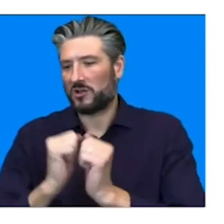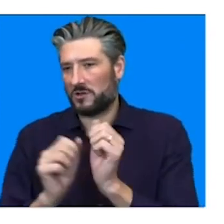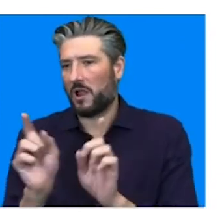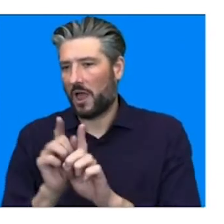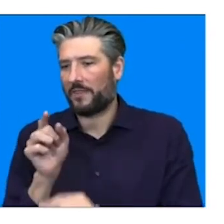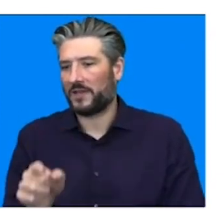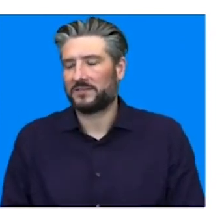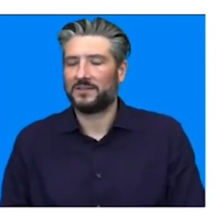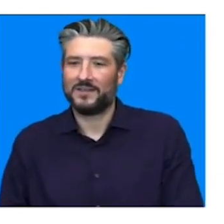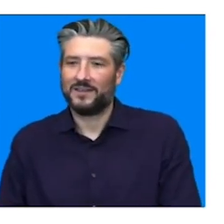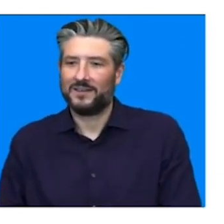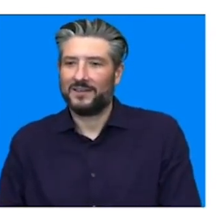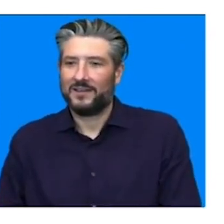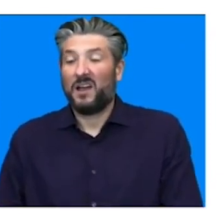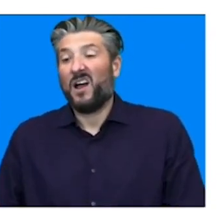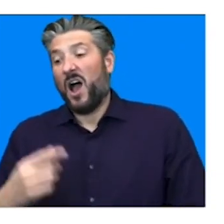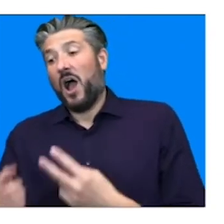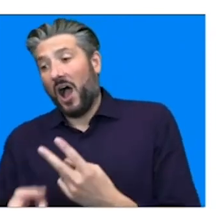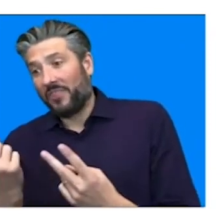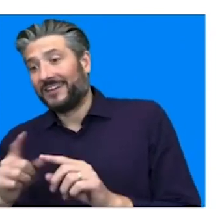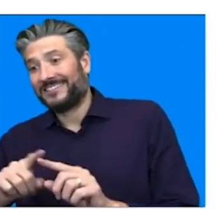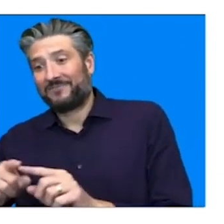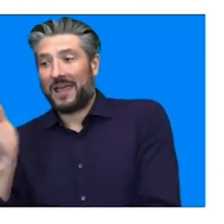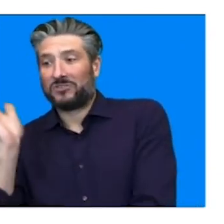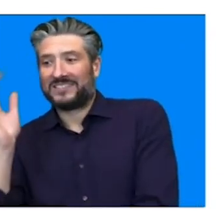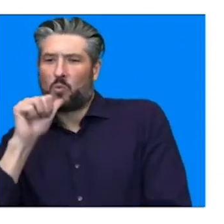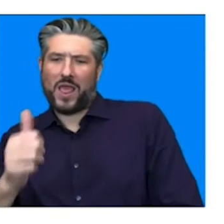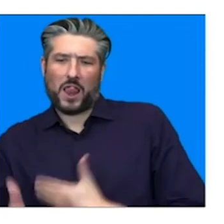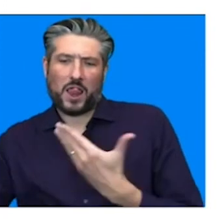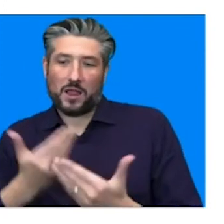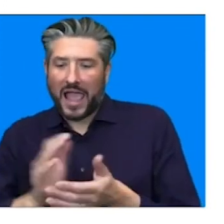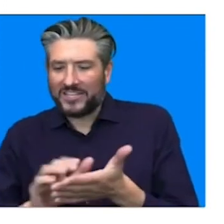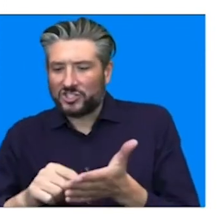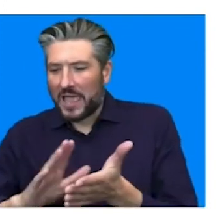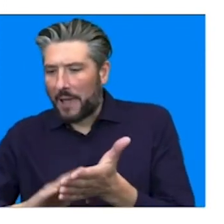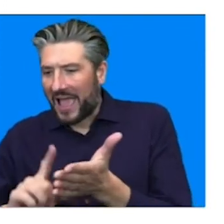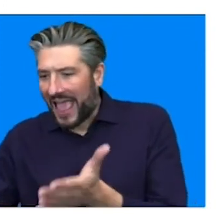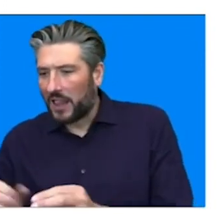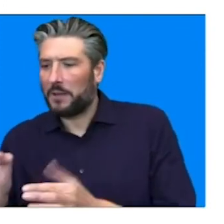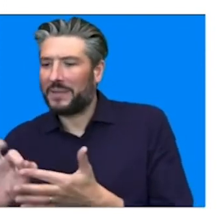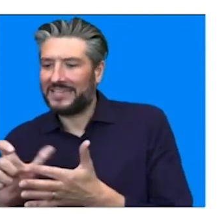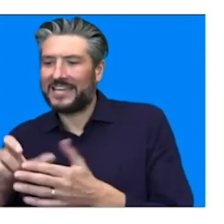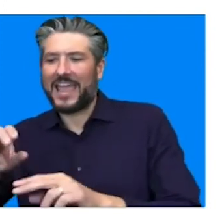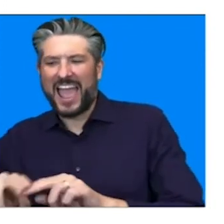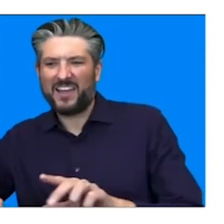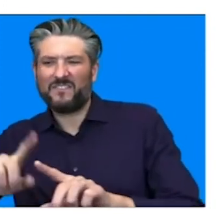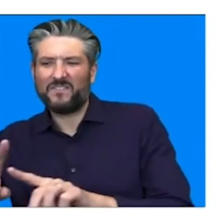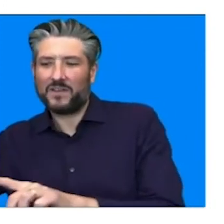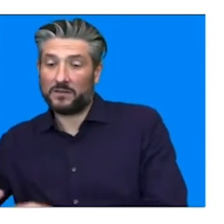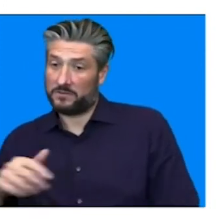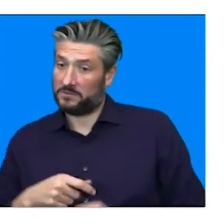hear much more about this in other presentations about HTML and PDF and so on, but just to say that we still come